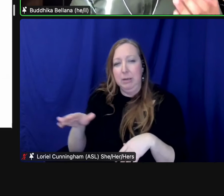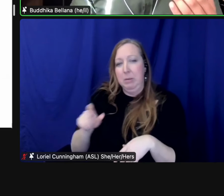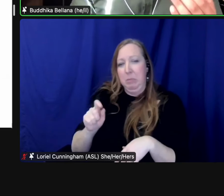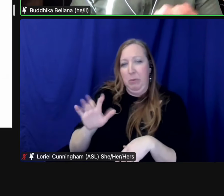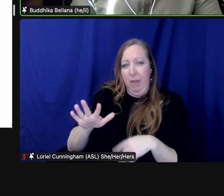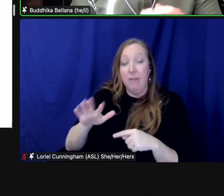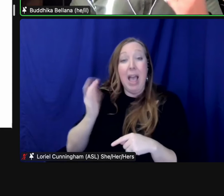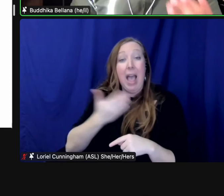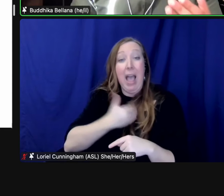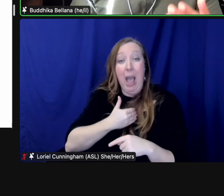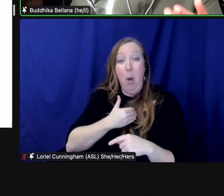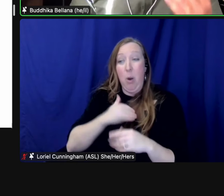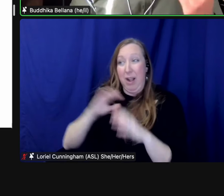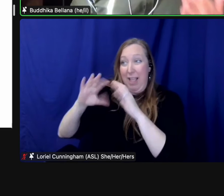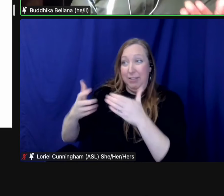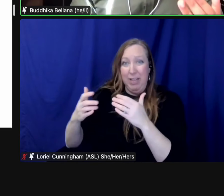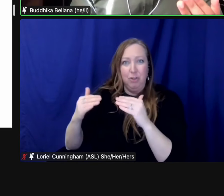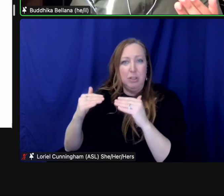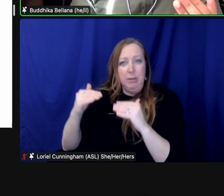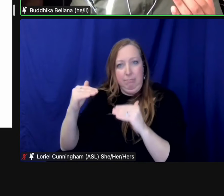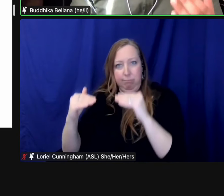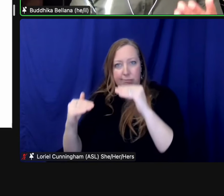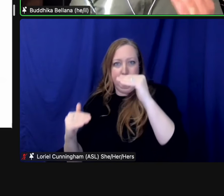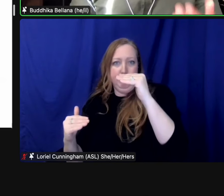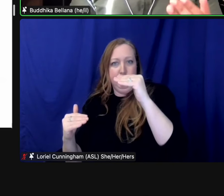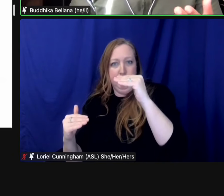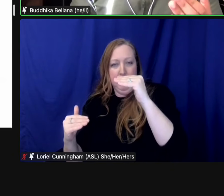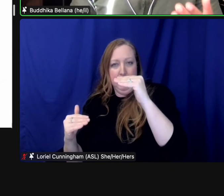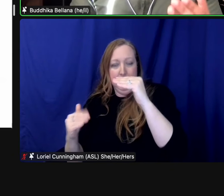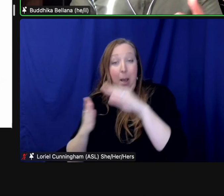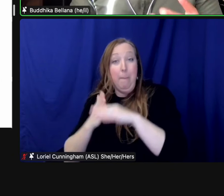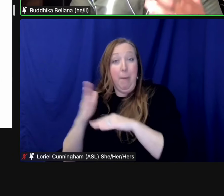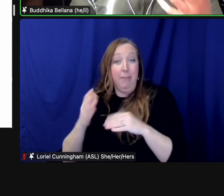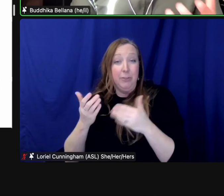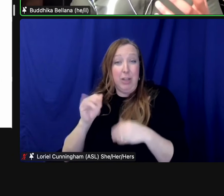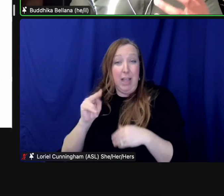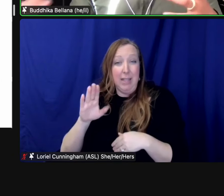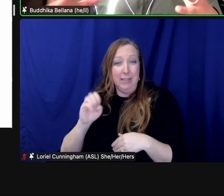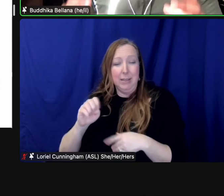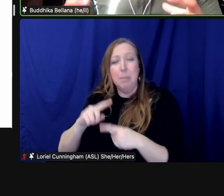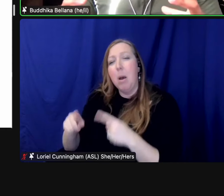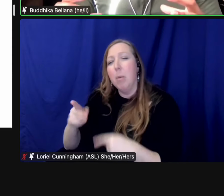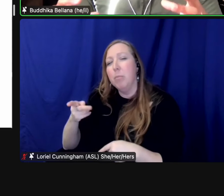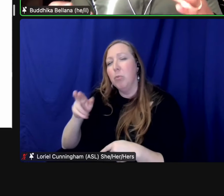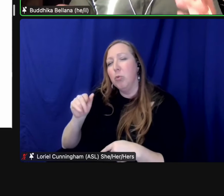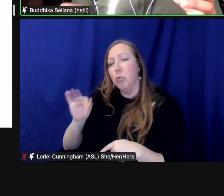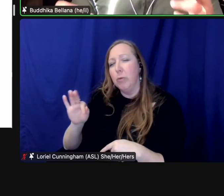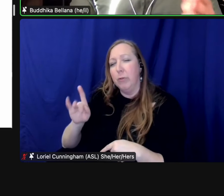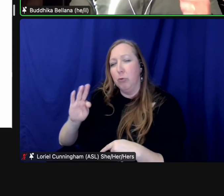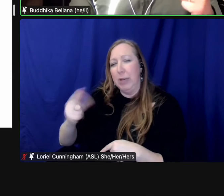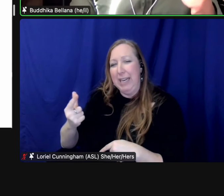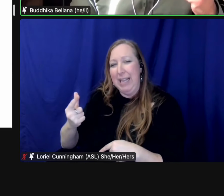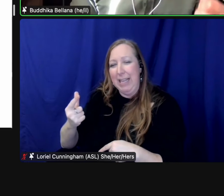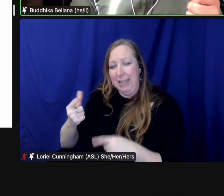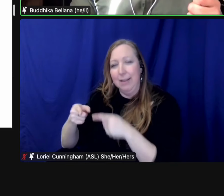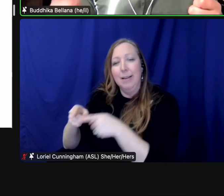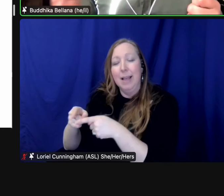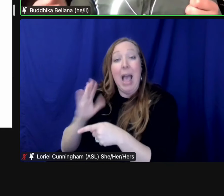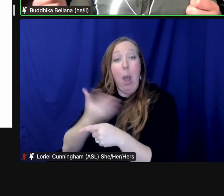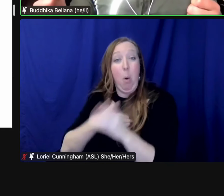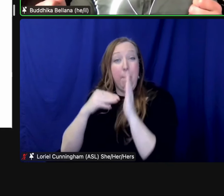performing above chance for participants in the emotion condition, but not the proofreading condition. So here, our model was able to tell the difference between